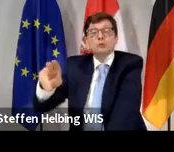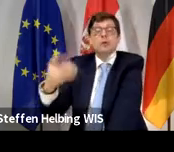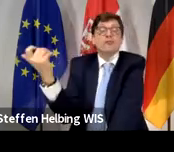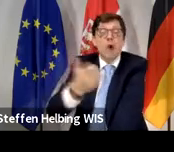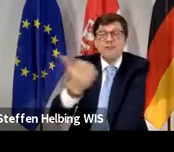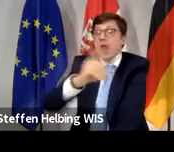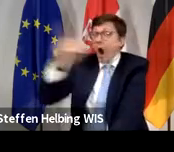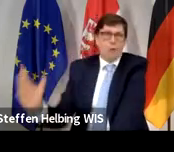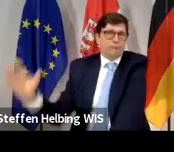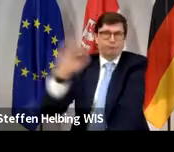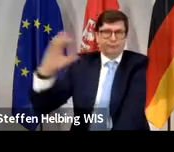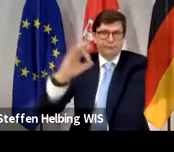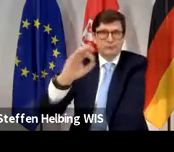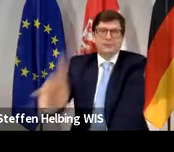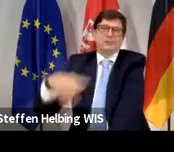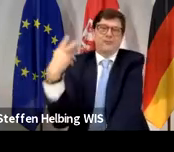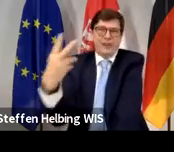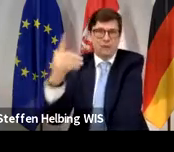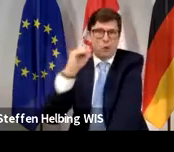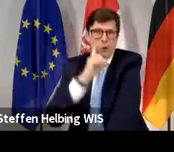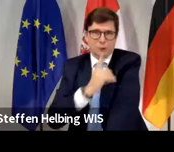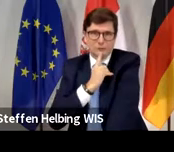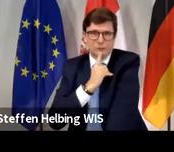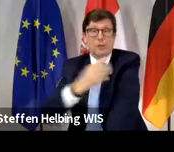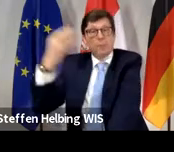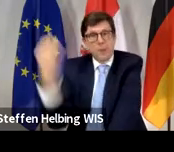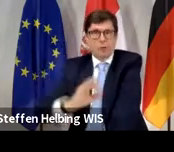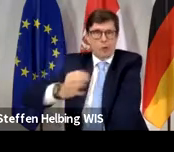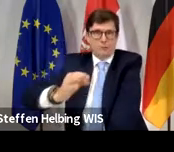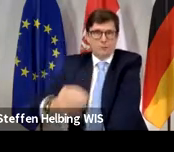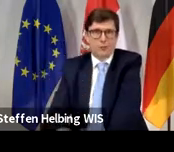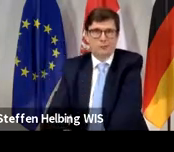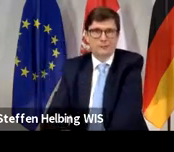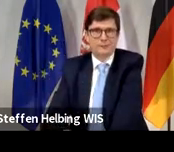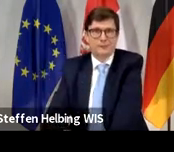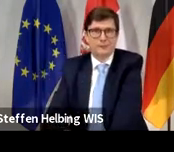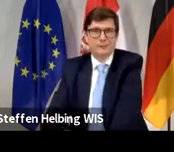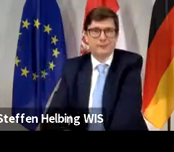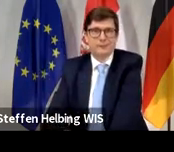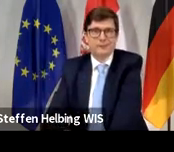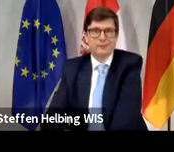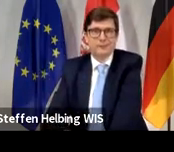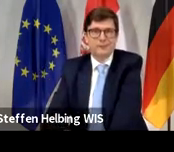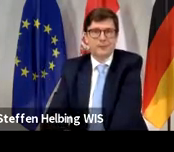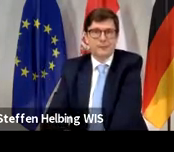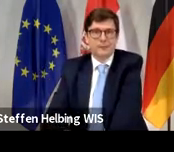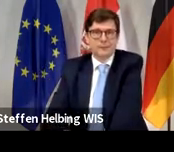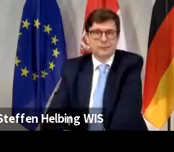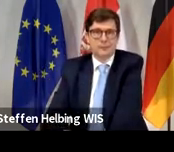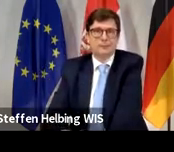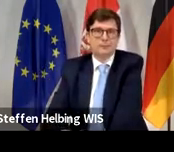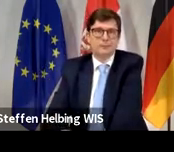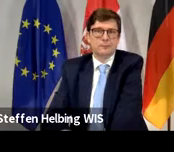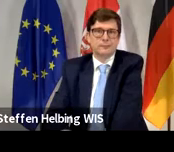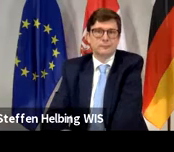your system, because all countries have different systems. Because we deaf people, we need